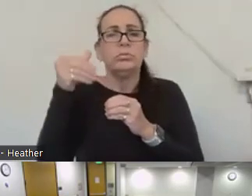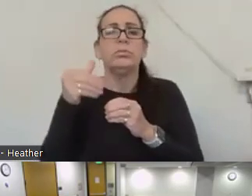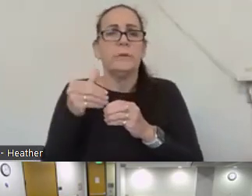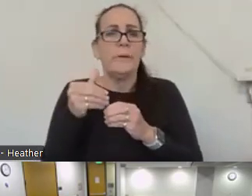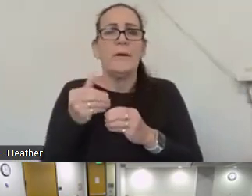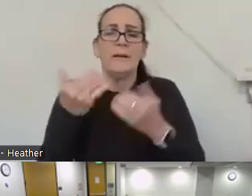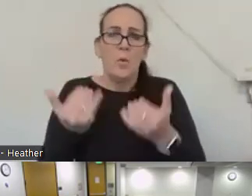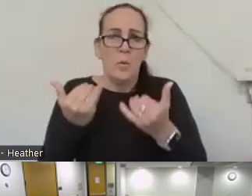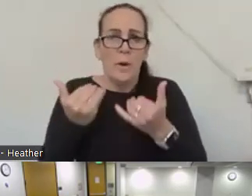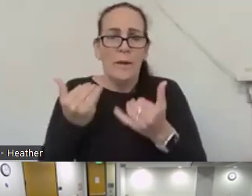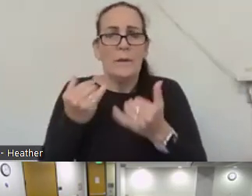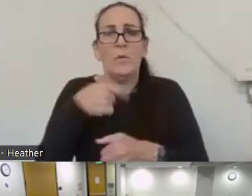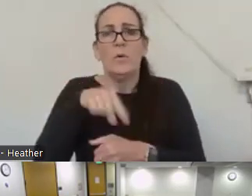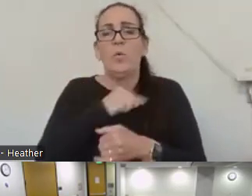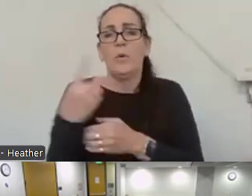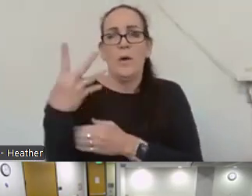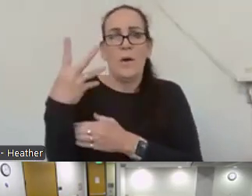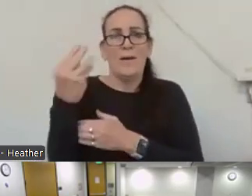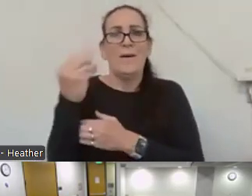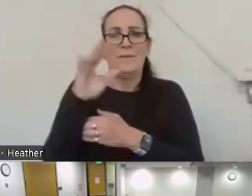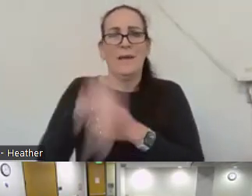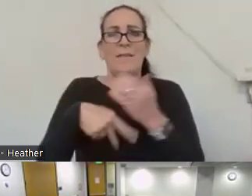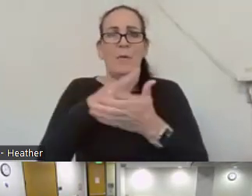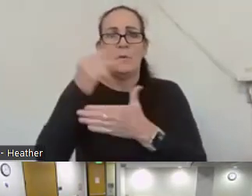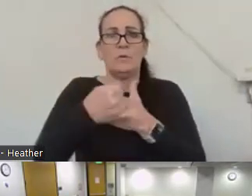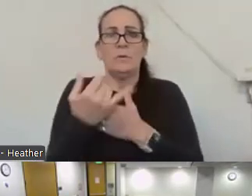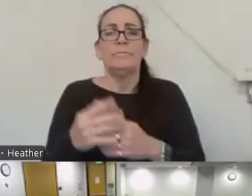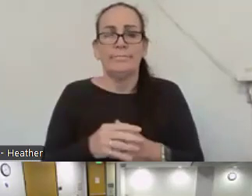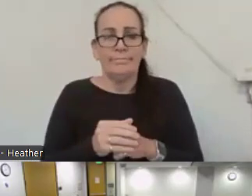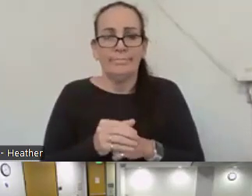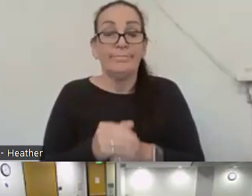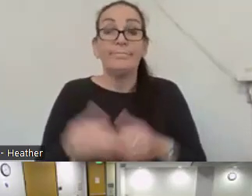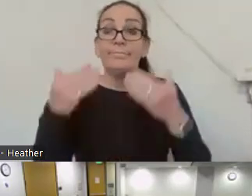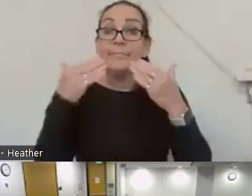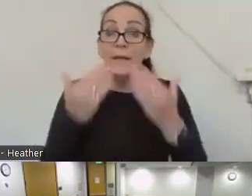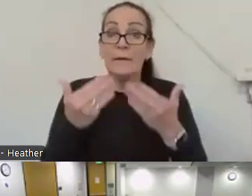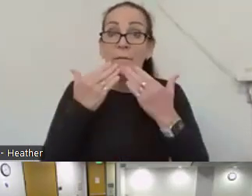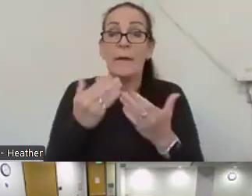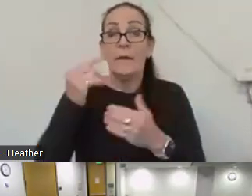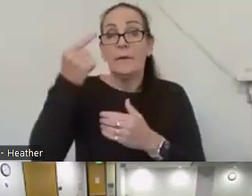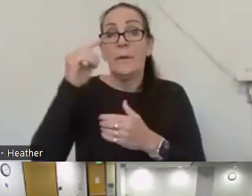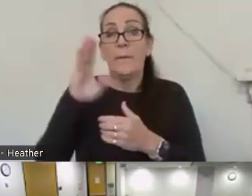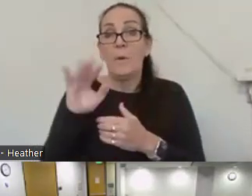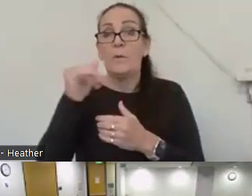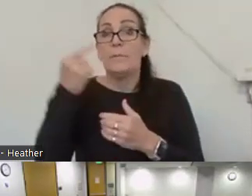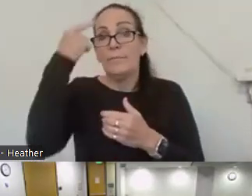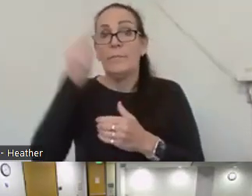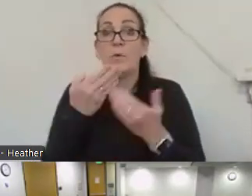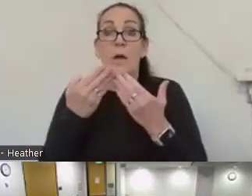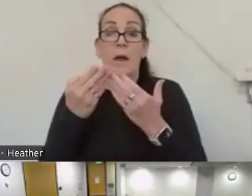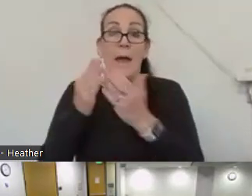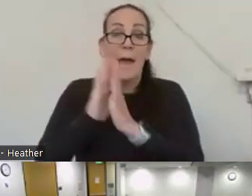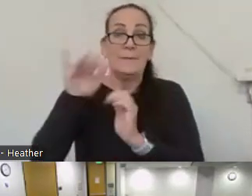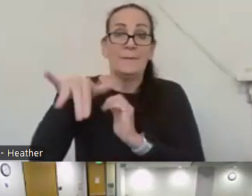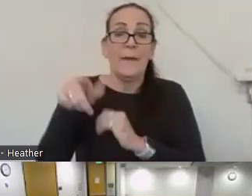pilot project right now, unfortunately. Thank you. Thank you, Barbara, for asking that question. As a